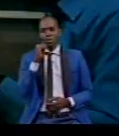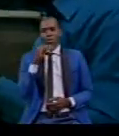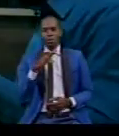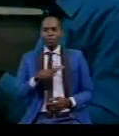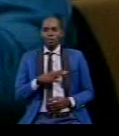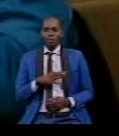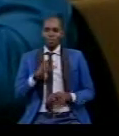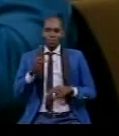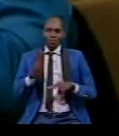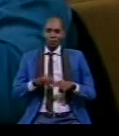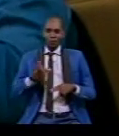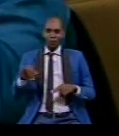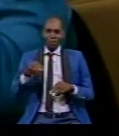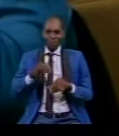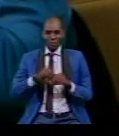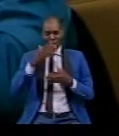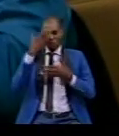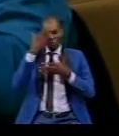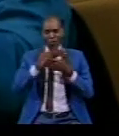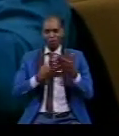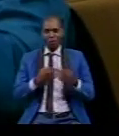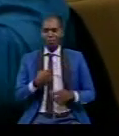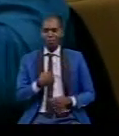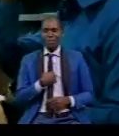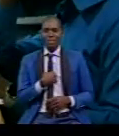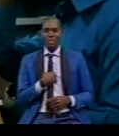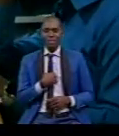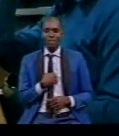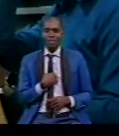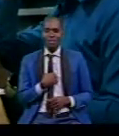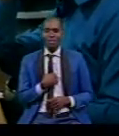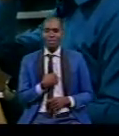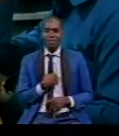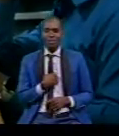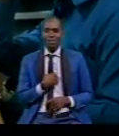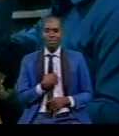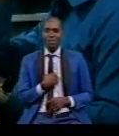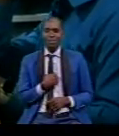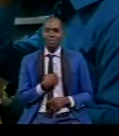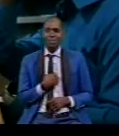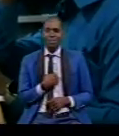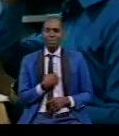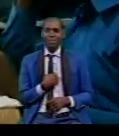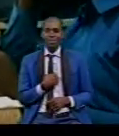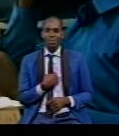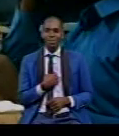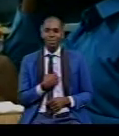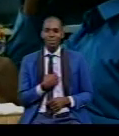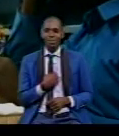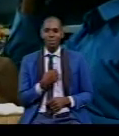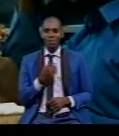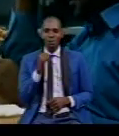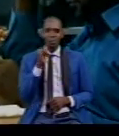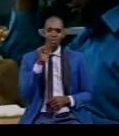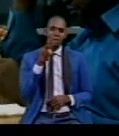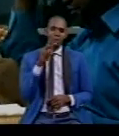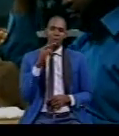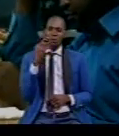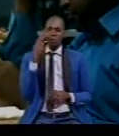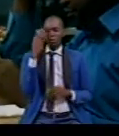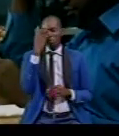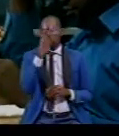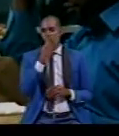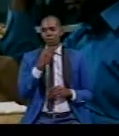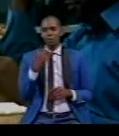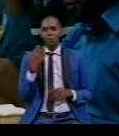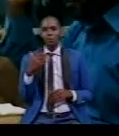may be blotted out. When the time of refreshing, of renewal, the